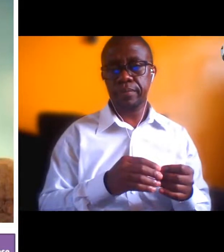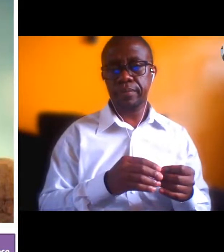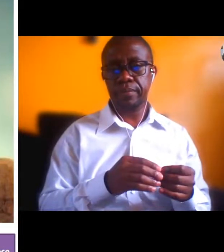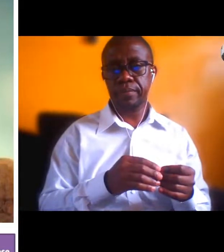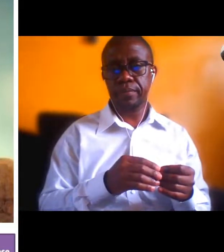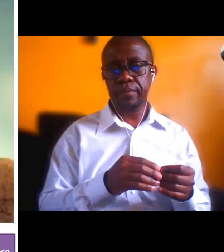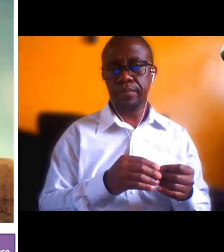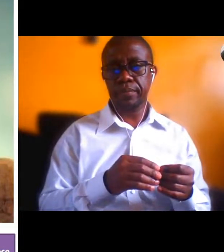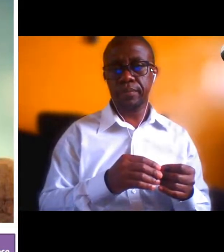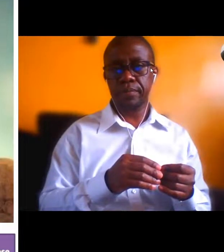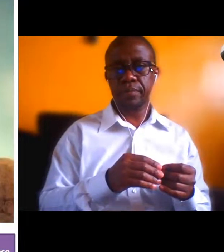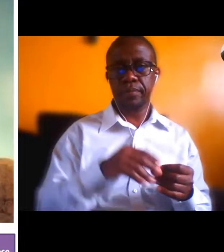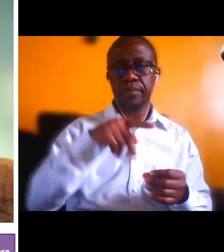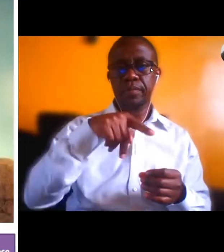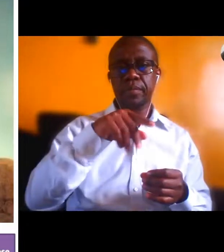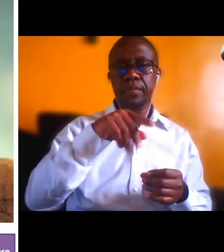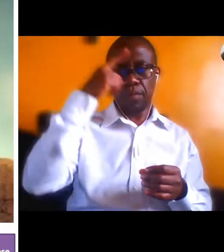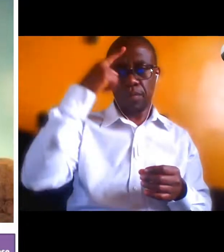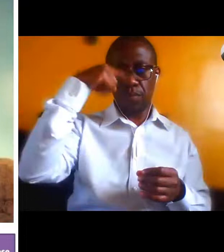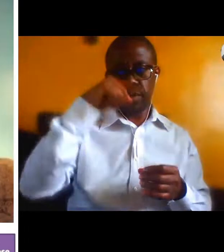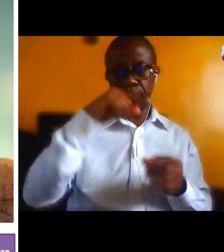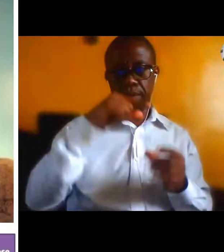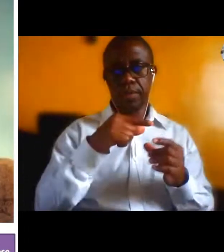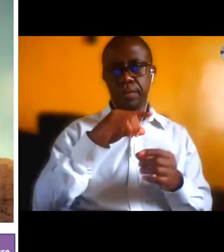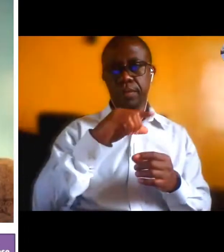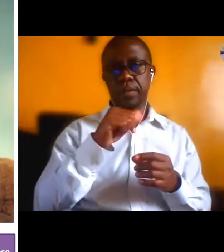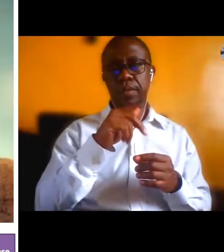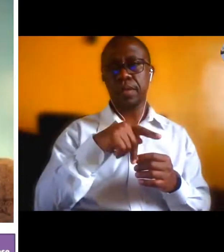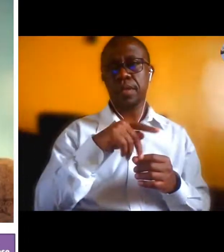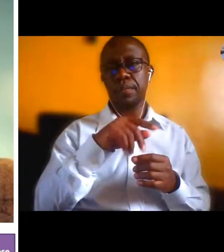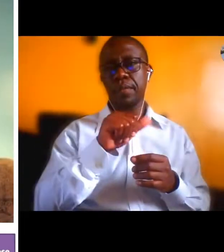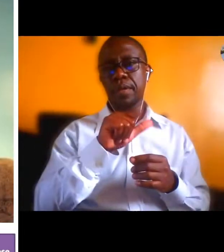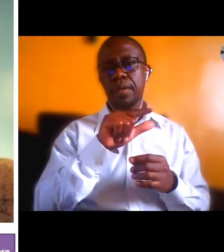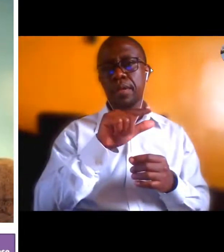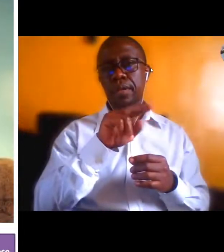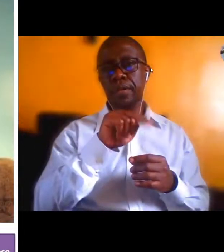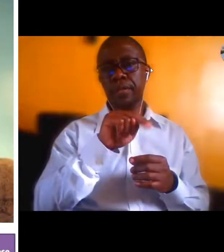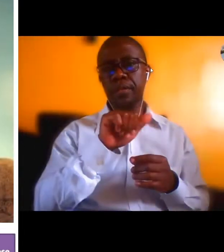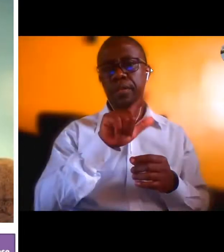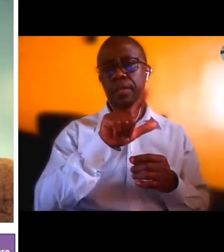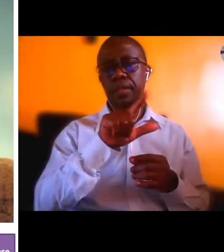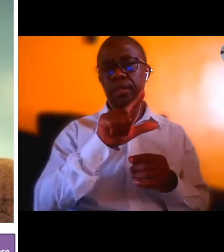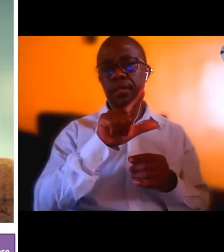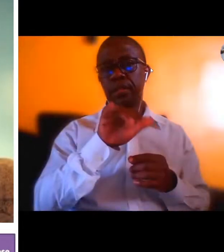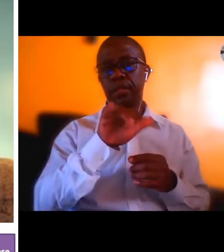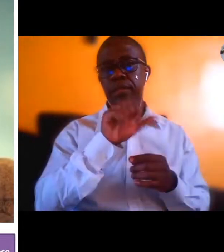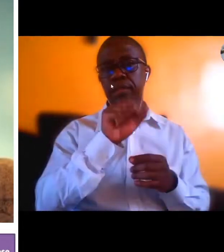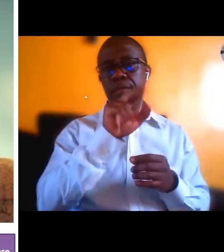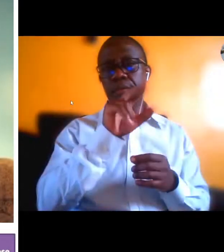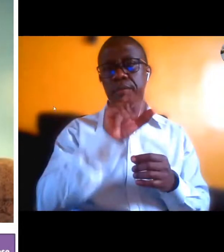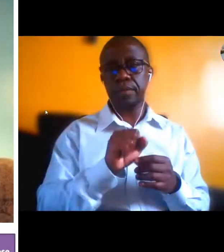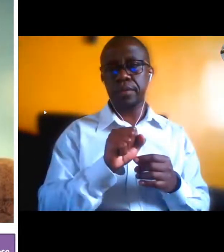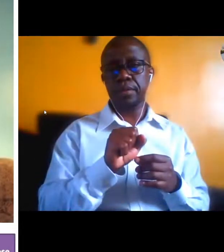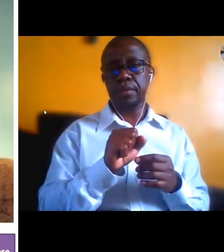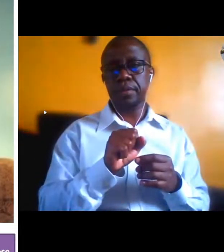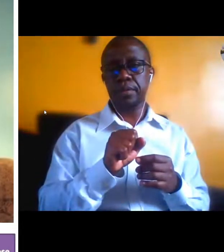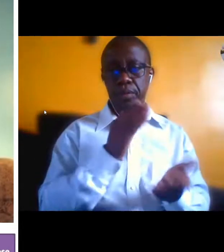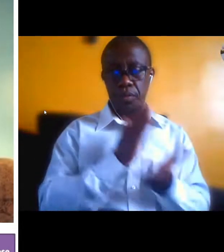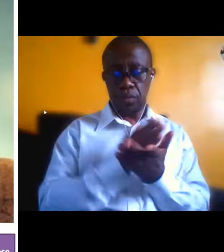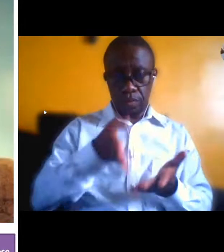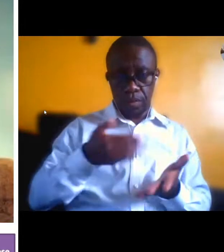policy gap analysis. We know we are a network-based structure. The key question is, does CSO Forum have the policy to